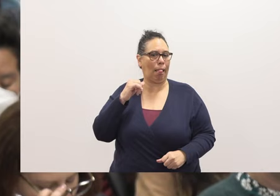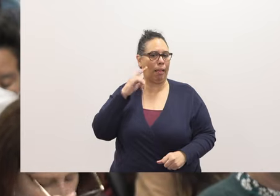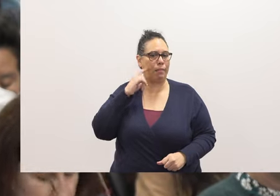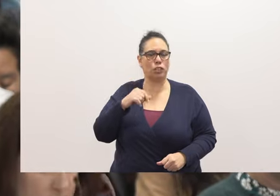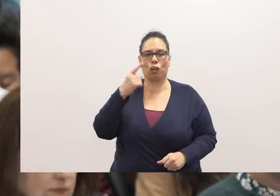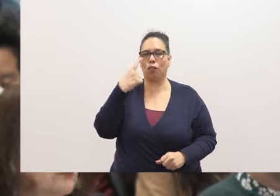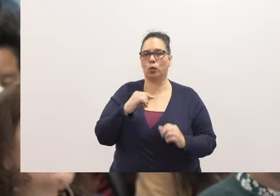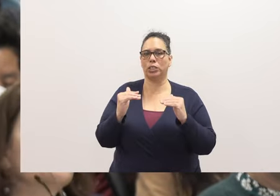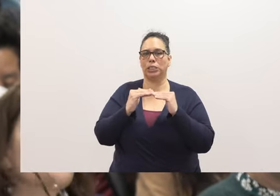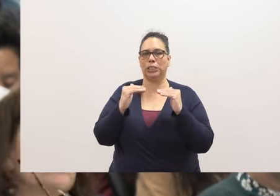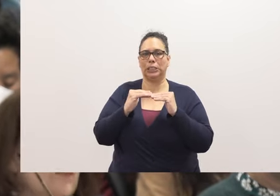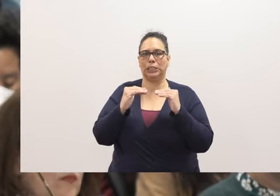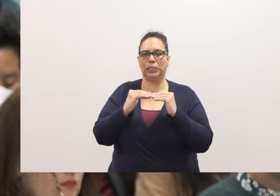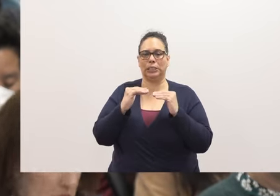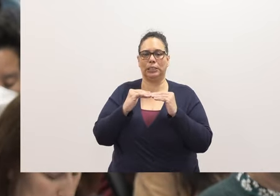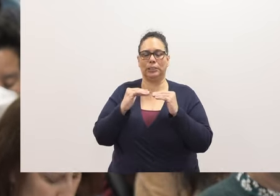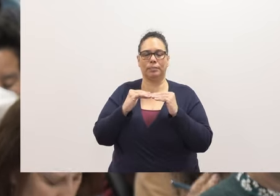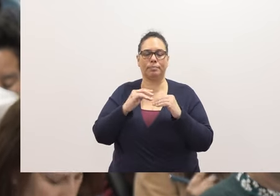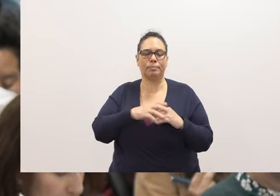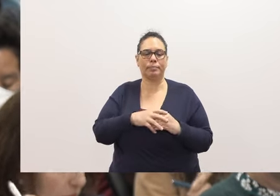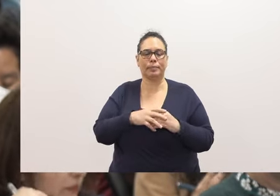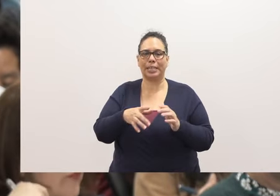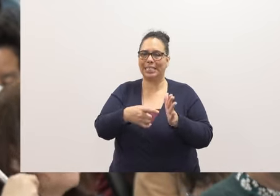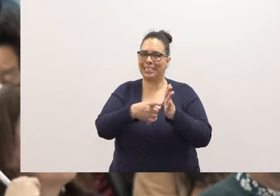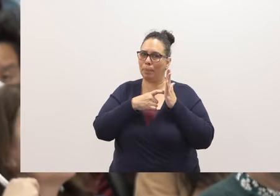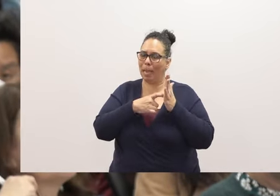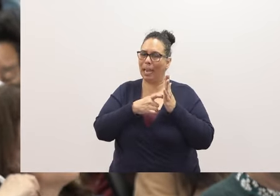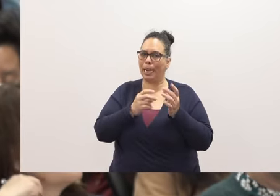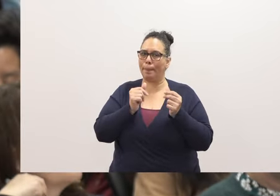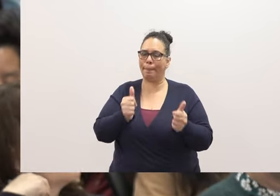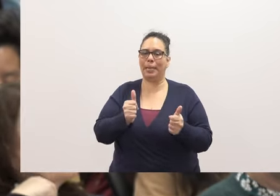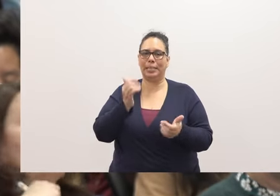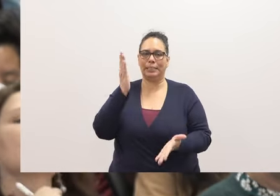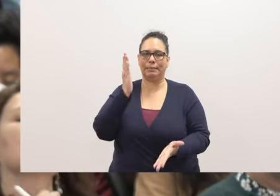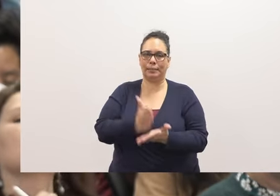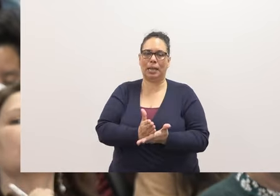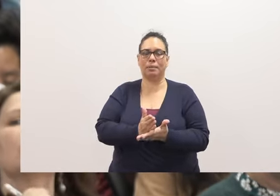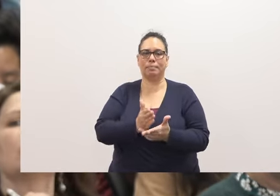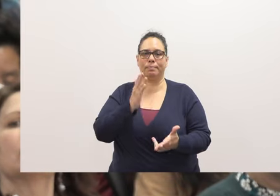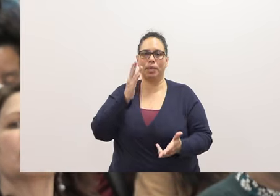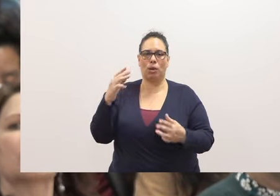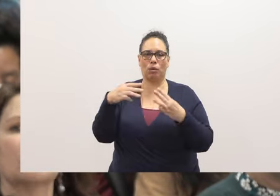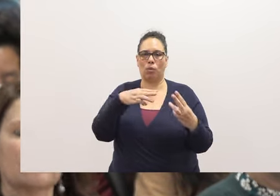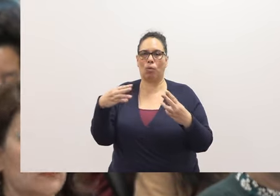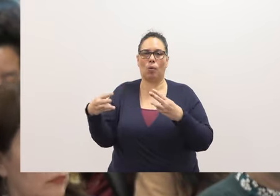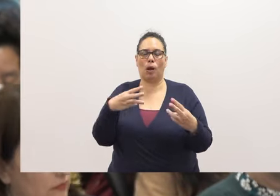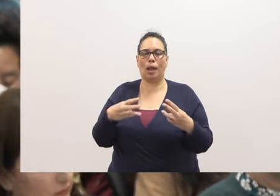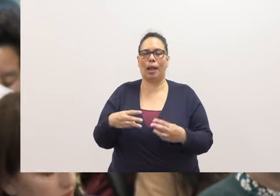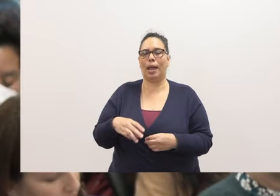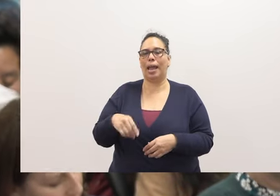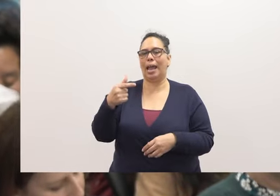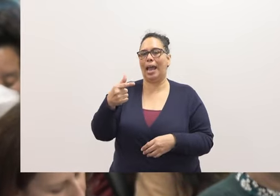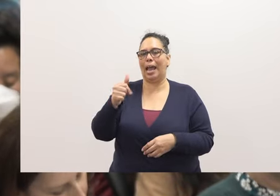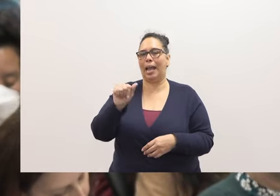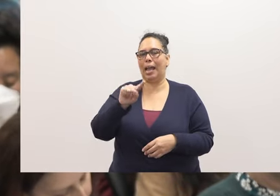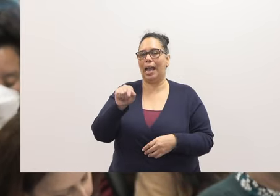for Justice. Demanding an immediate ceasefire in Gaza is a cry for all